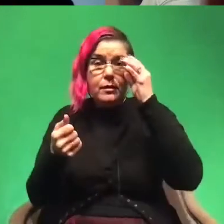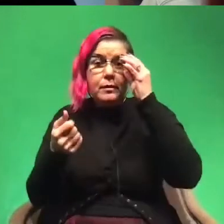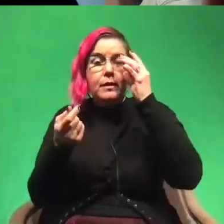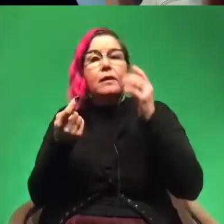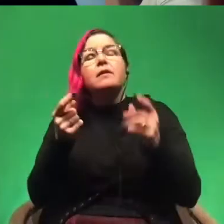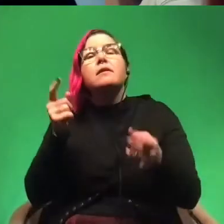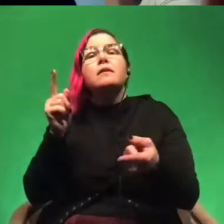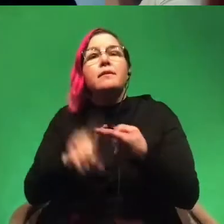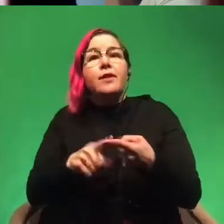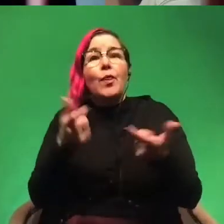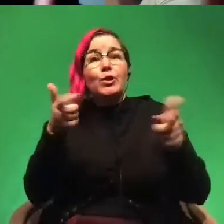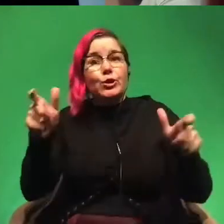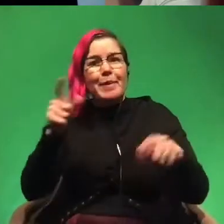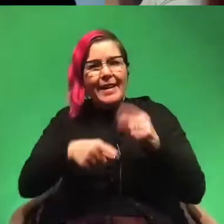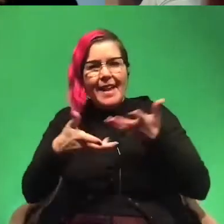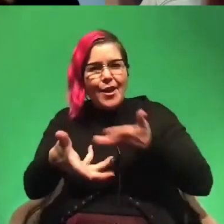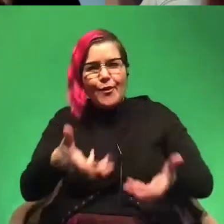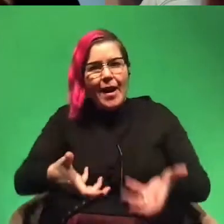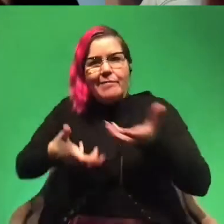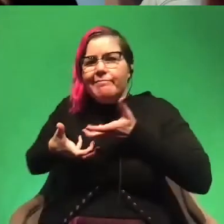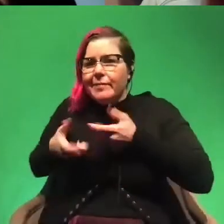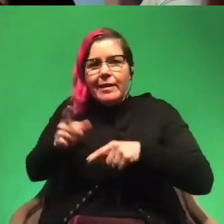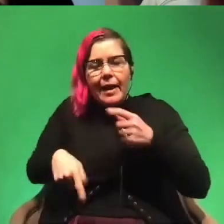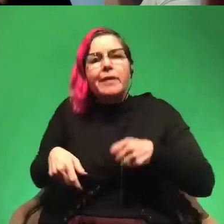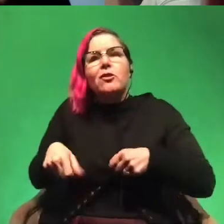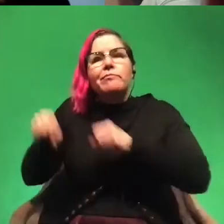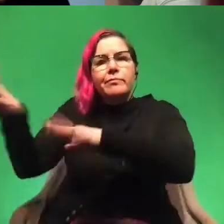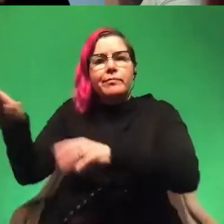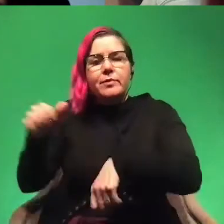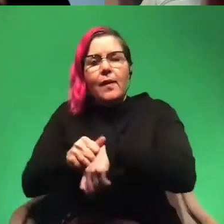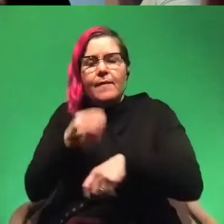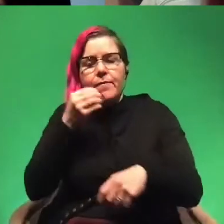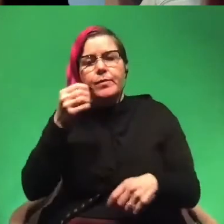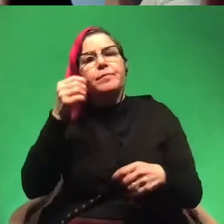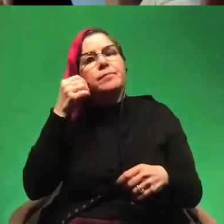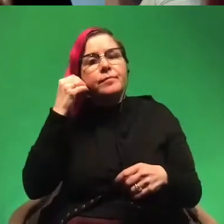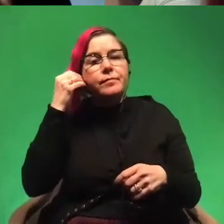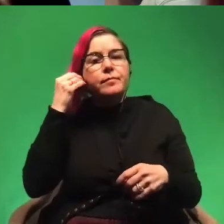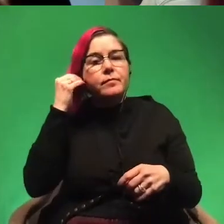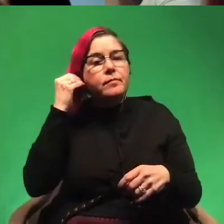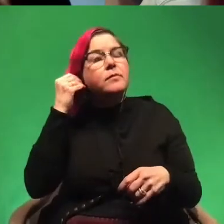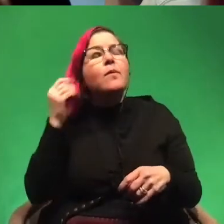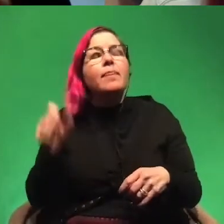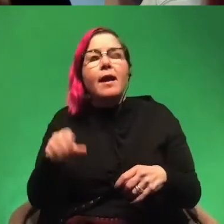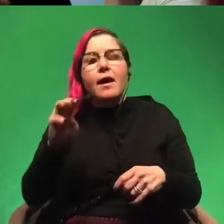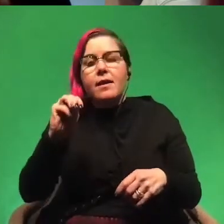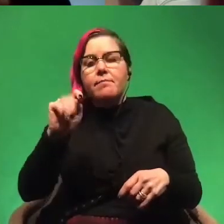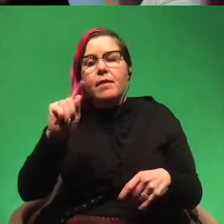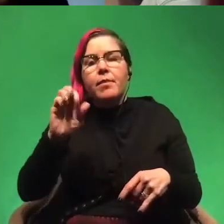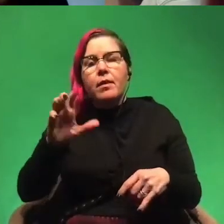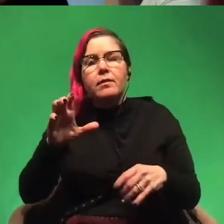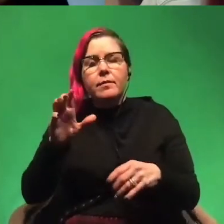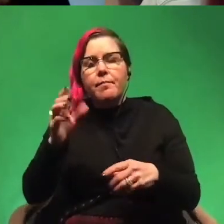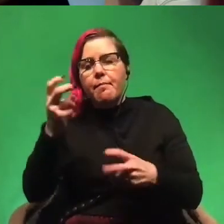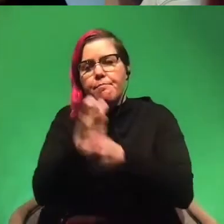to be safely interacted, that for the public to safely interact with them. And so in addition to metabolic bone disease, I've read some things